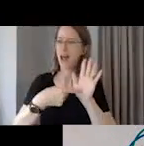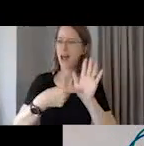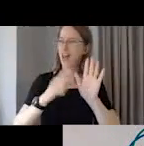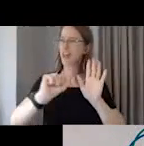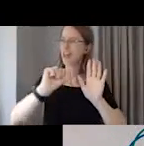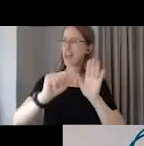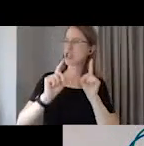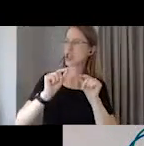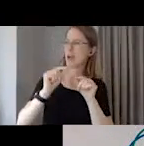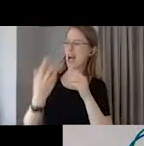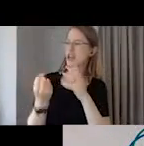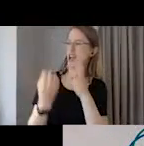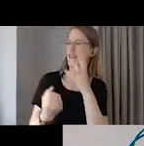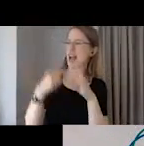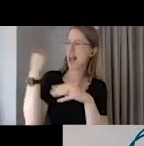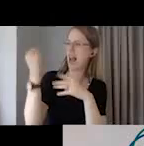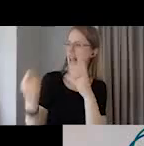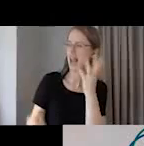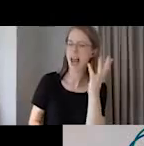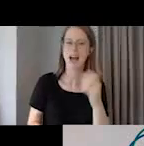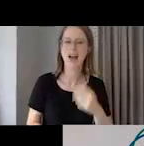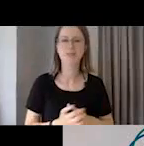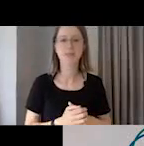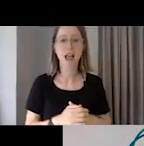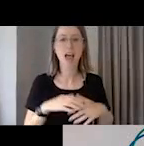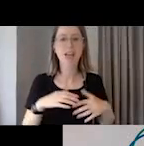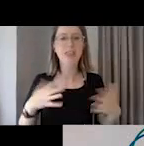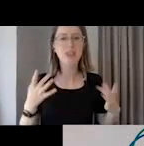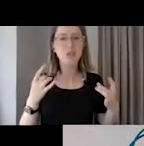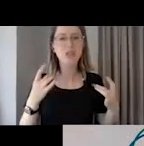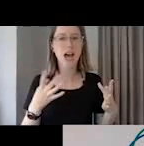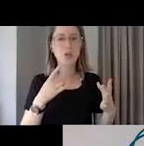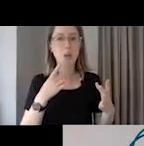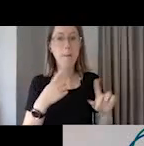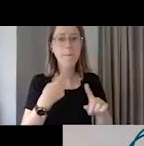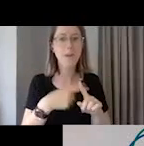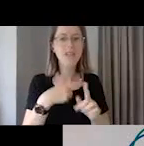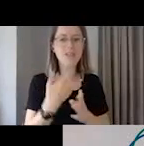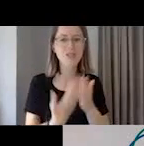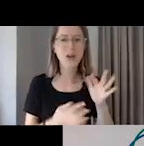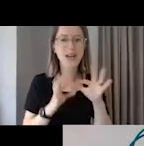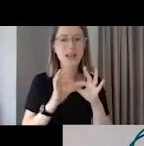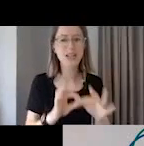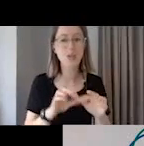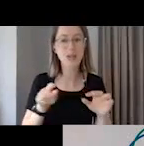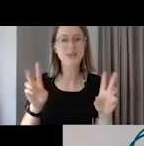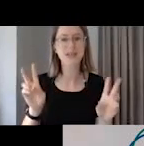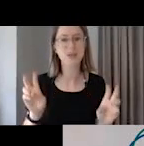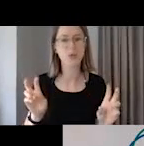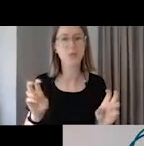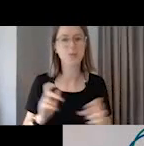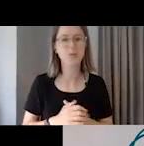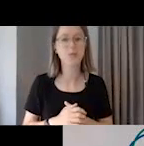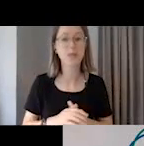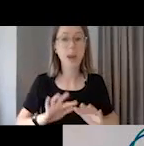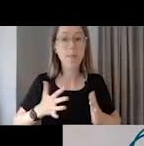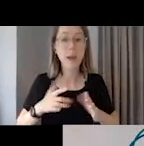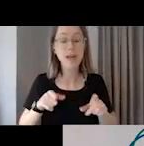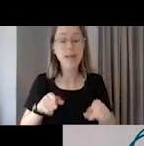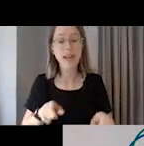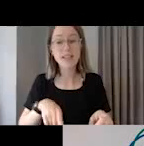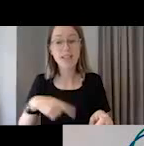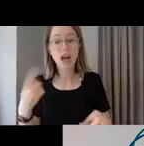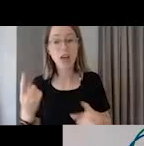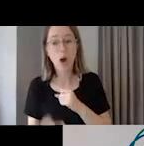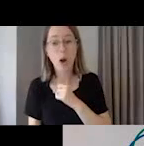great abilities and great achievements. And then you start to put a positive story about this whole issue. And maybe that's another